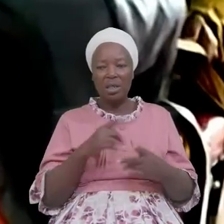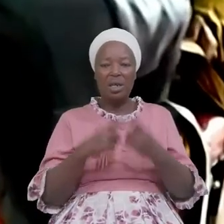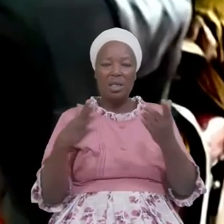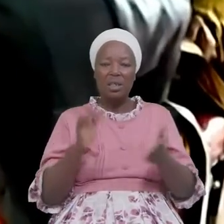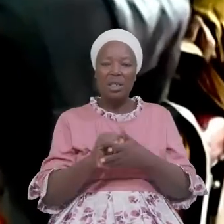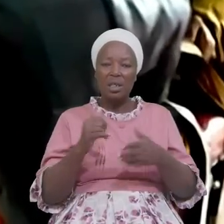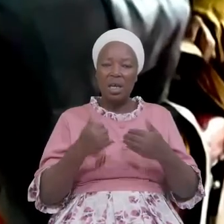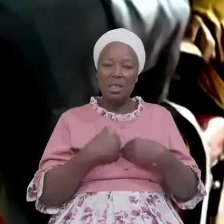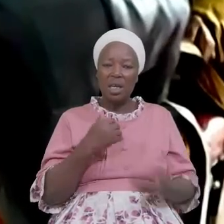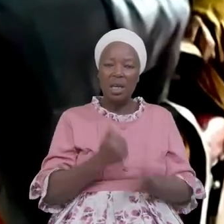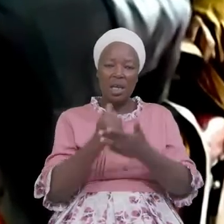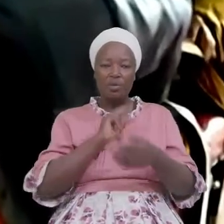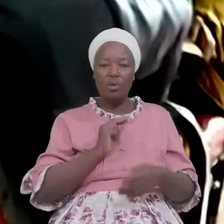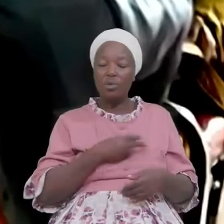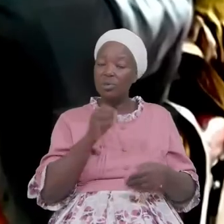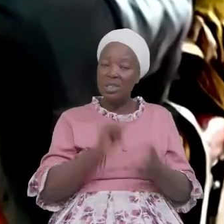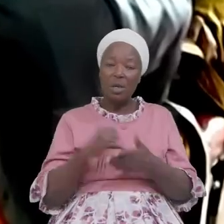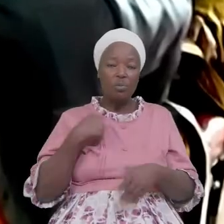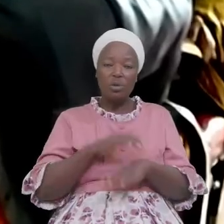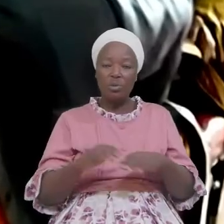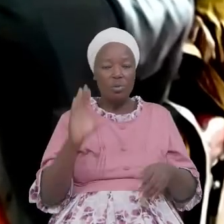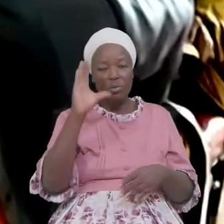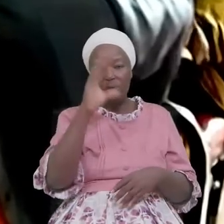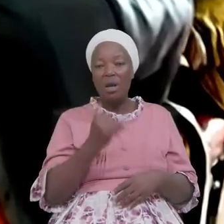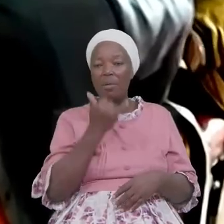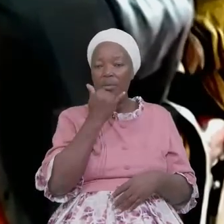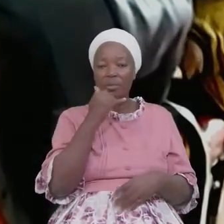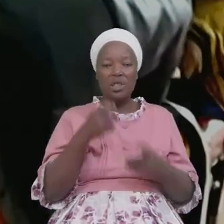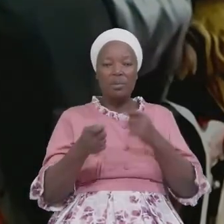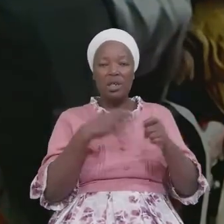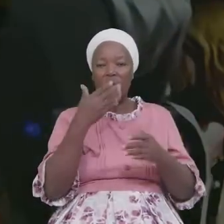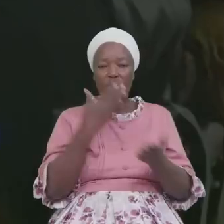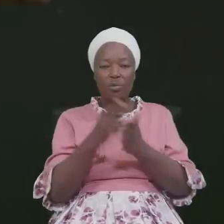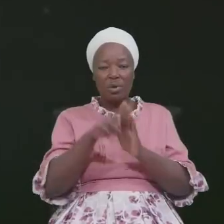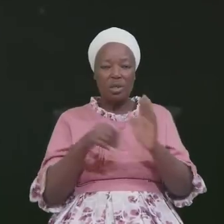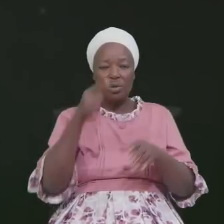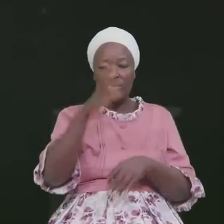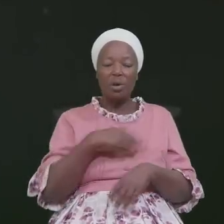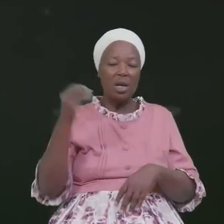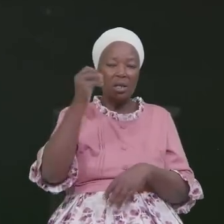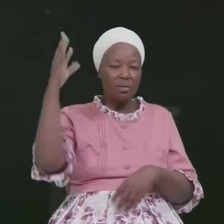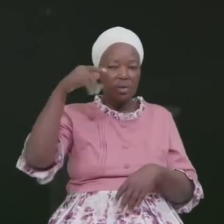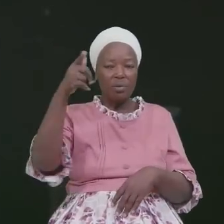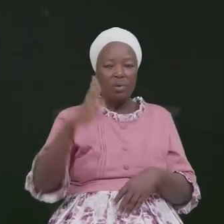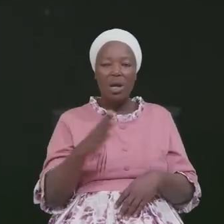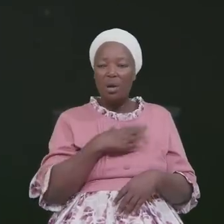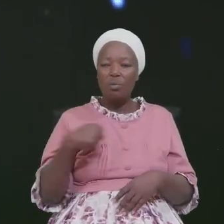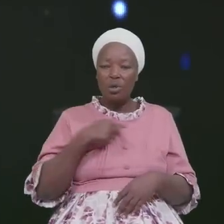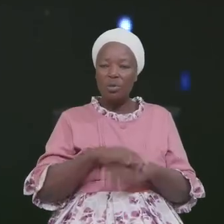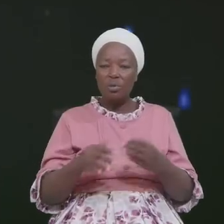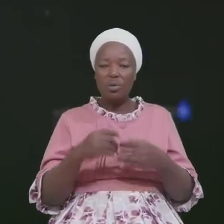that we do not mismanage the goodness of God, the grace of God. We do not mismanage